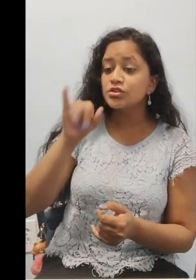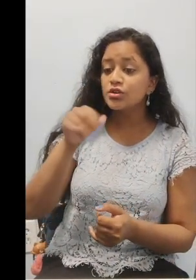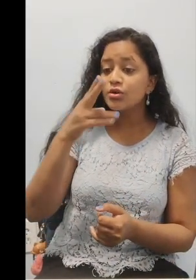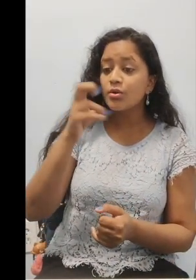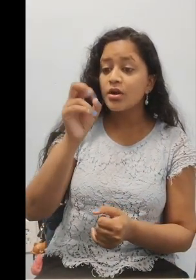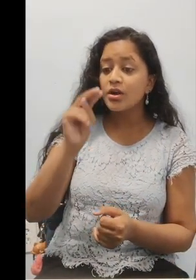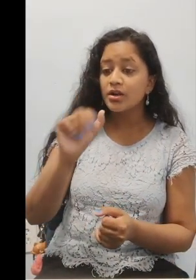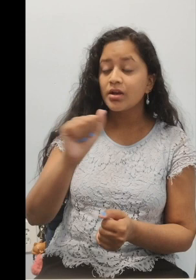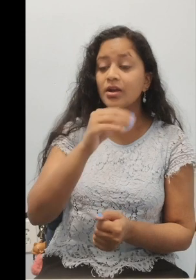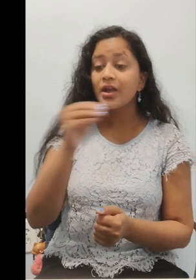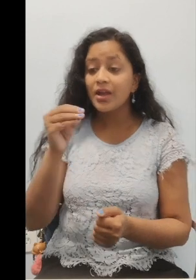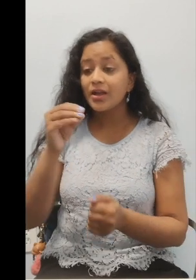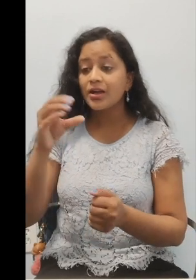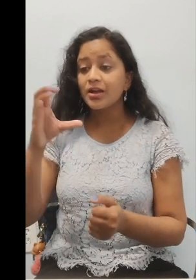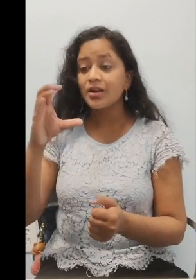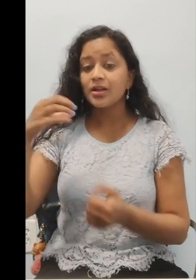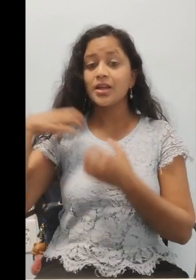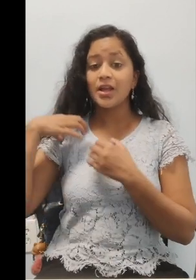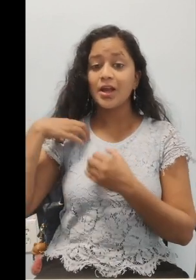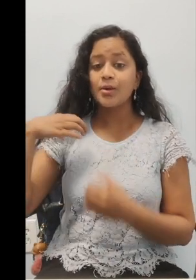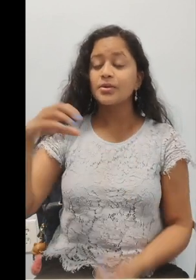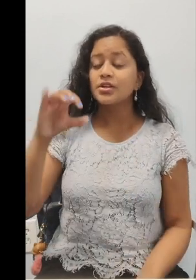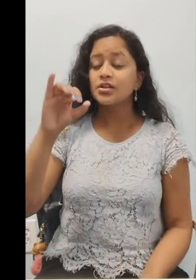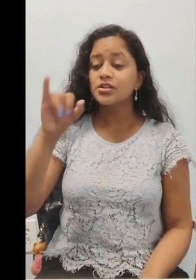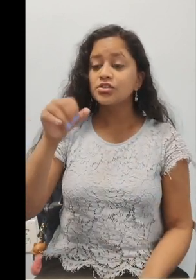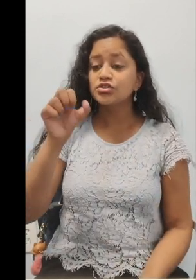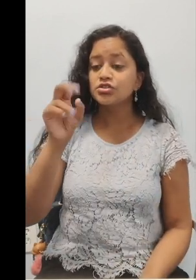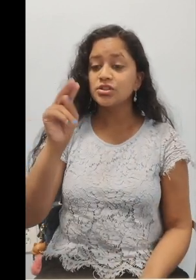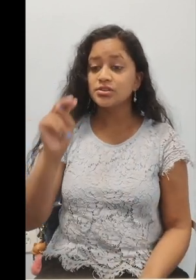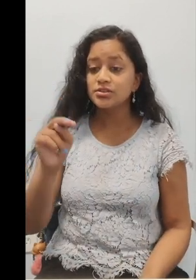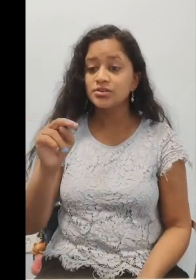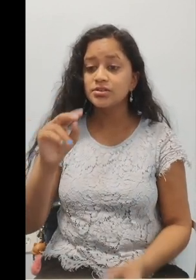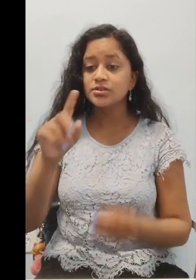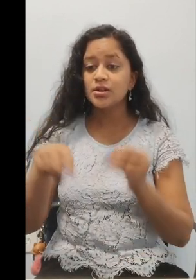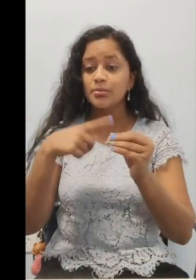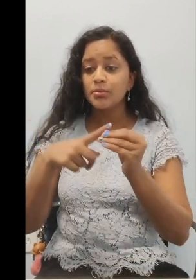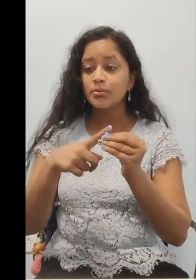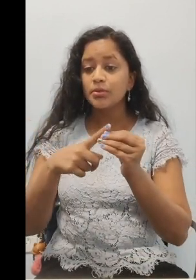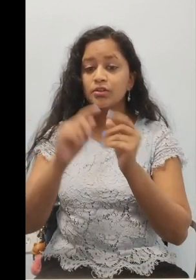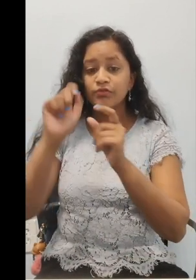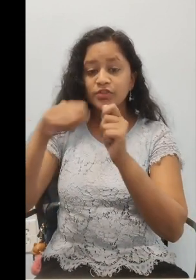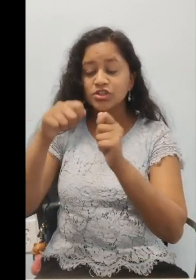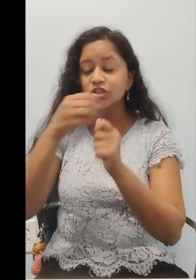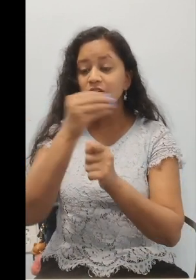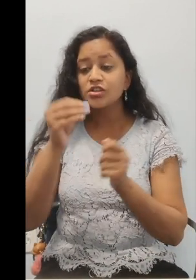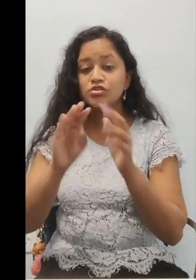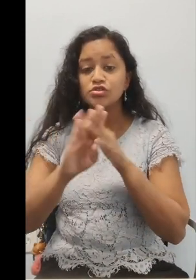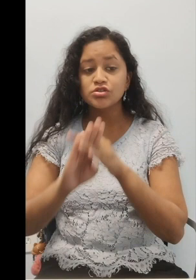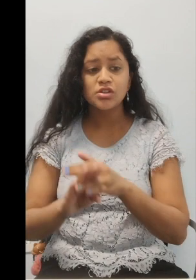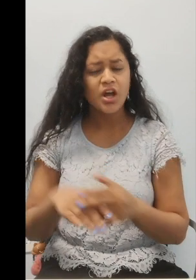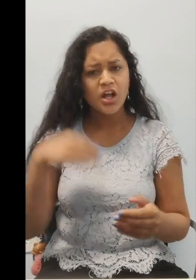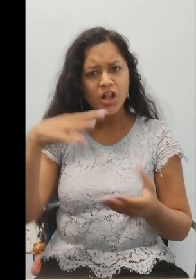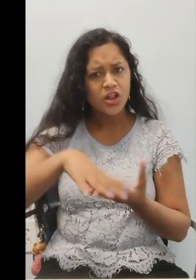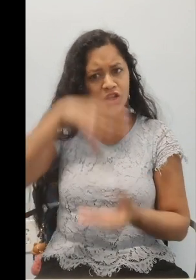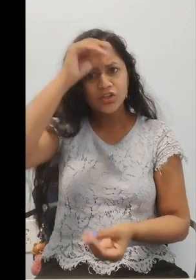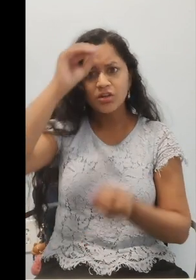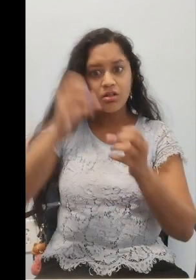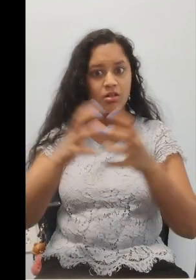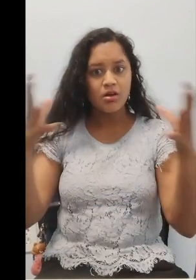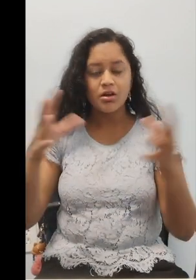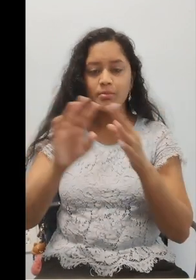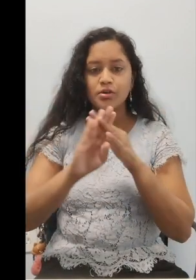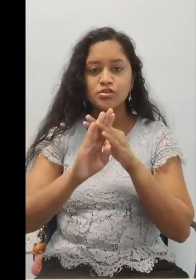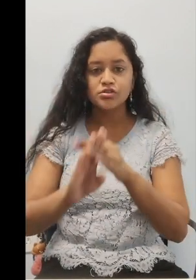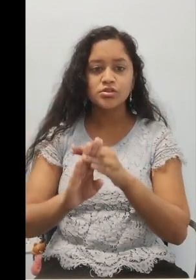and Captain Jason about our Cayman sharks. I learned a lot about the types of sharks that we have, their habitat,